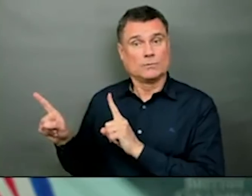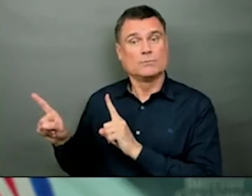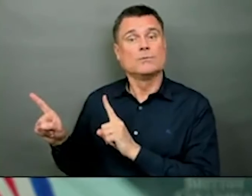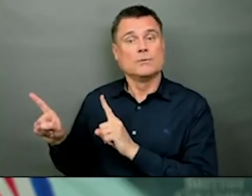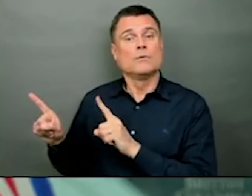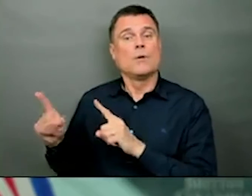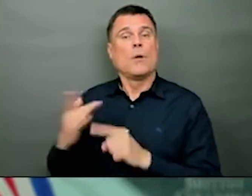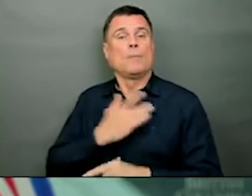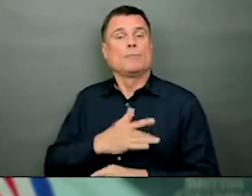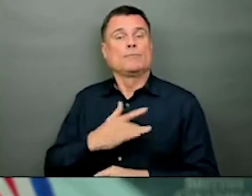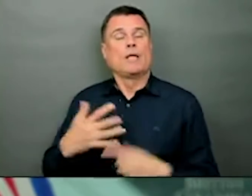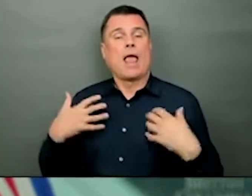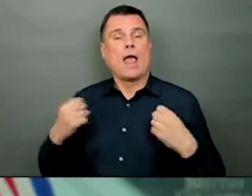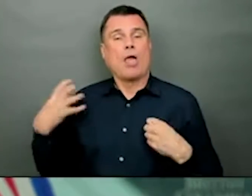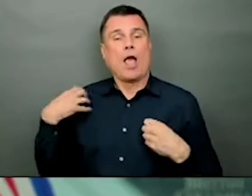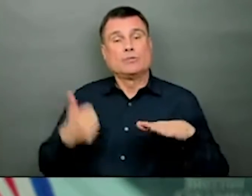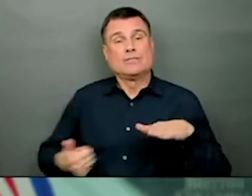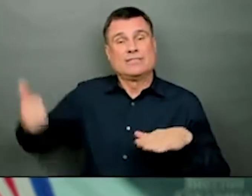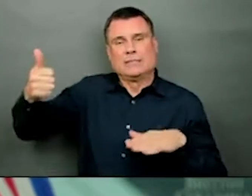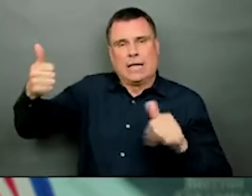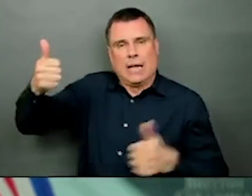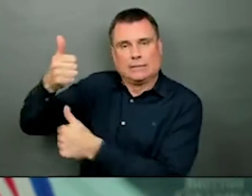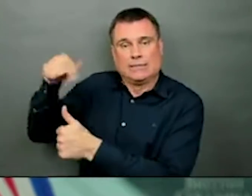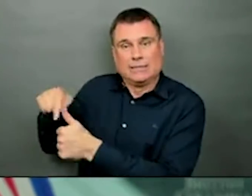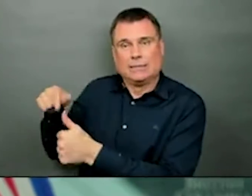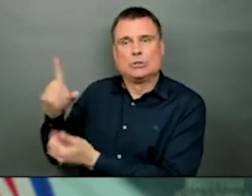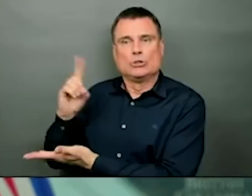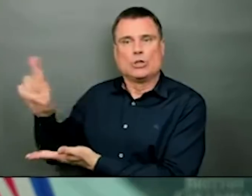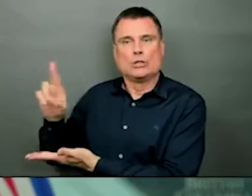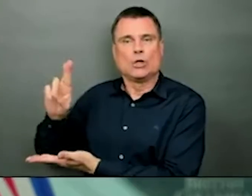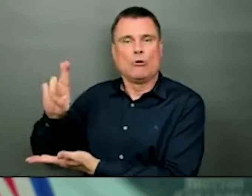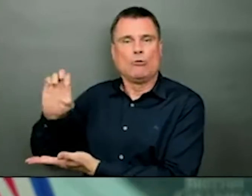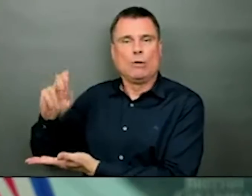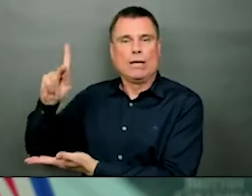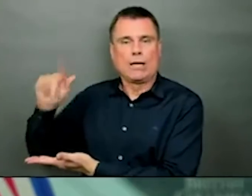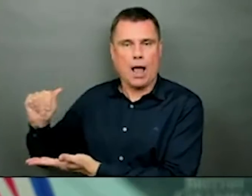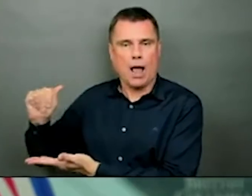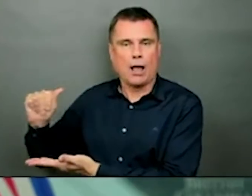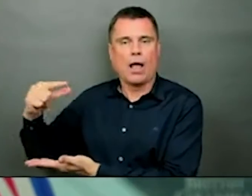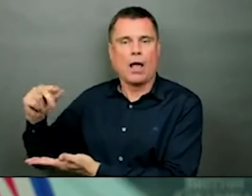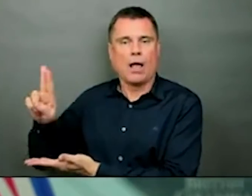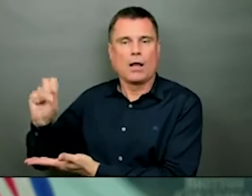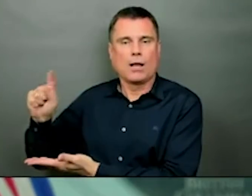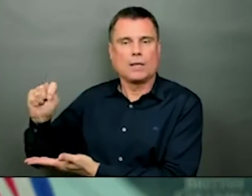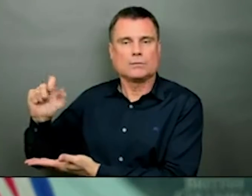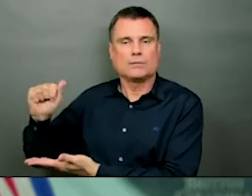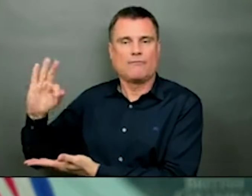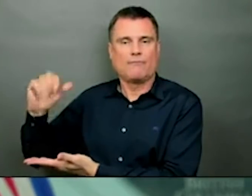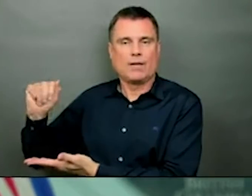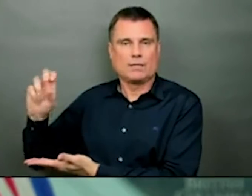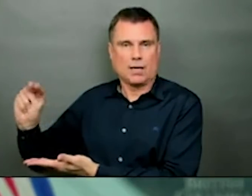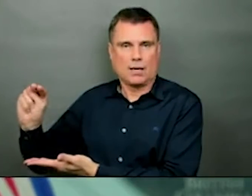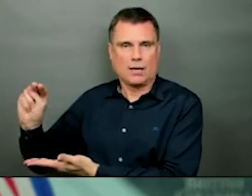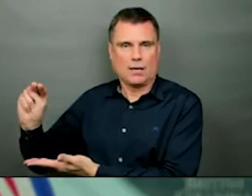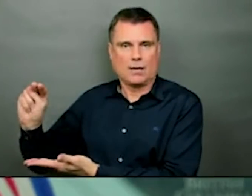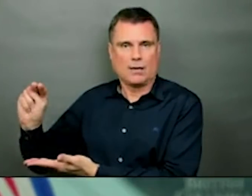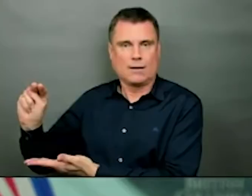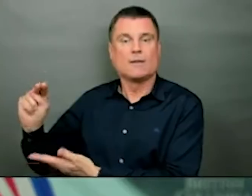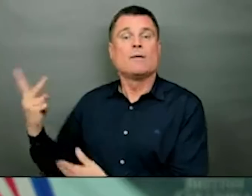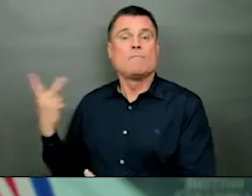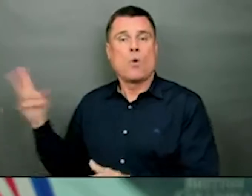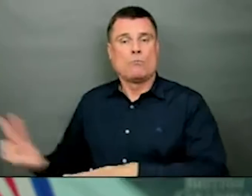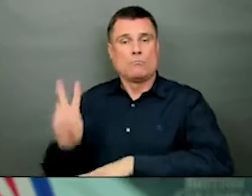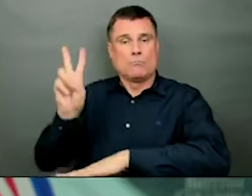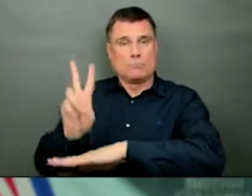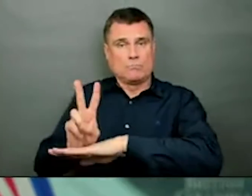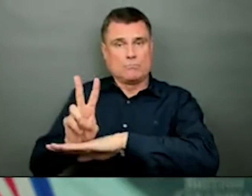the BC Centre for Disease Control. And this is our COVID-19 briefing for British Columbia for Friday, February the